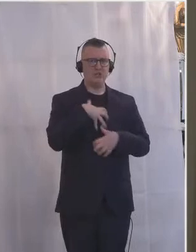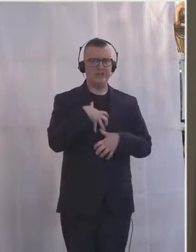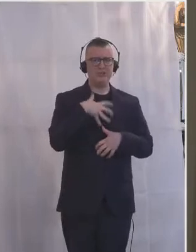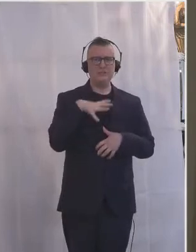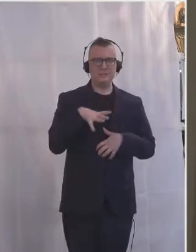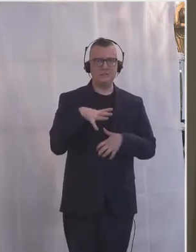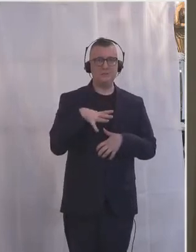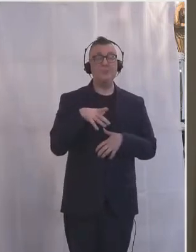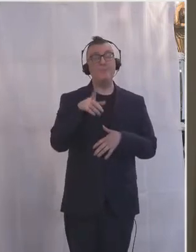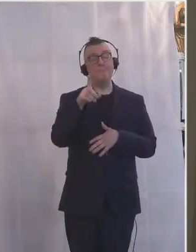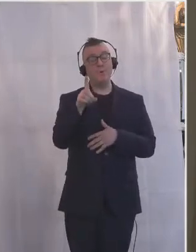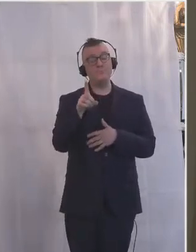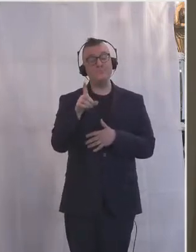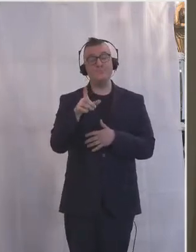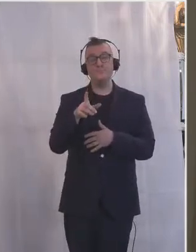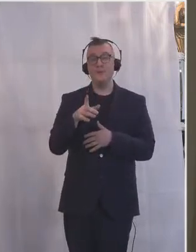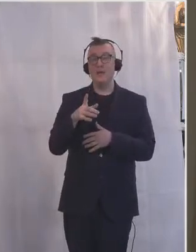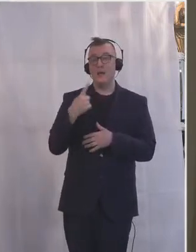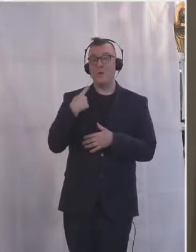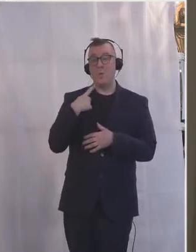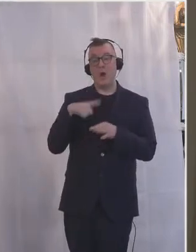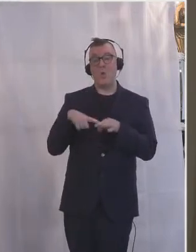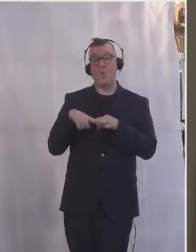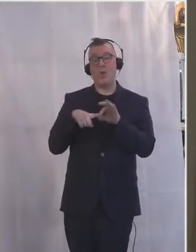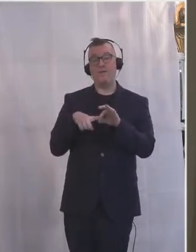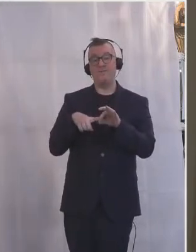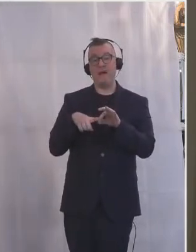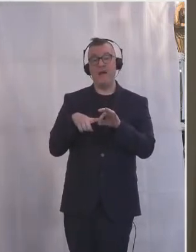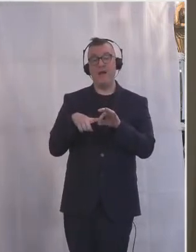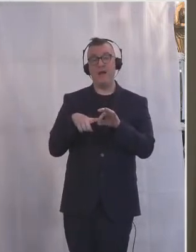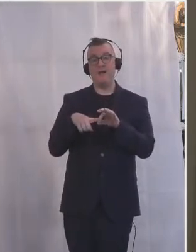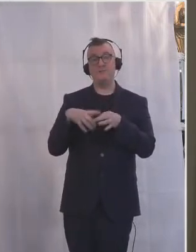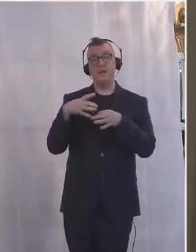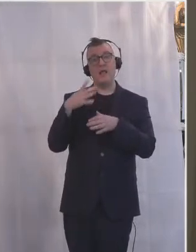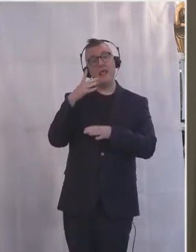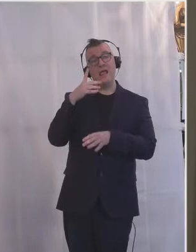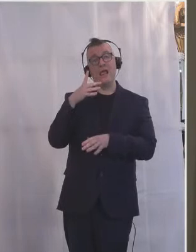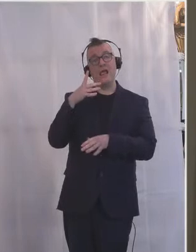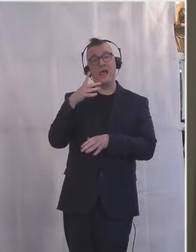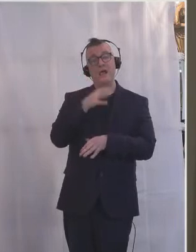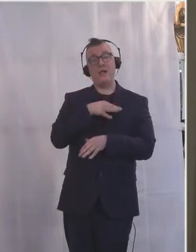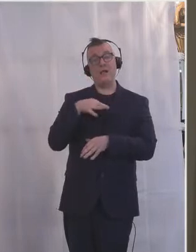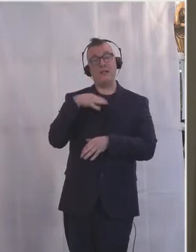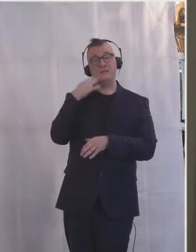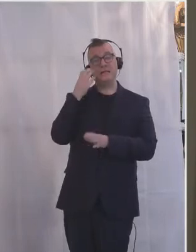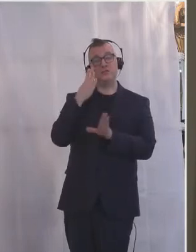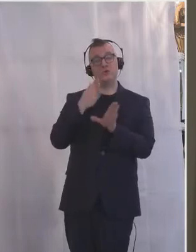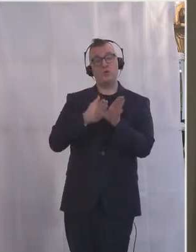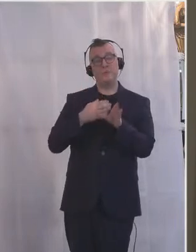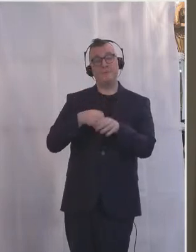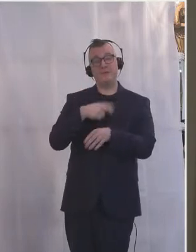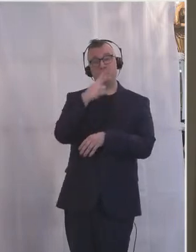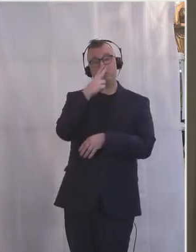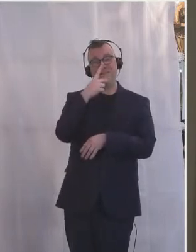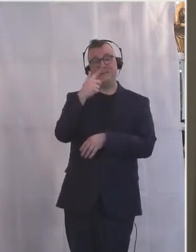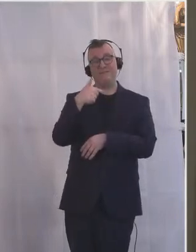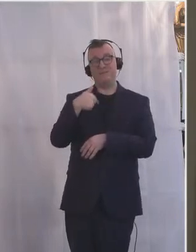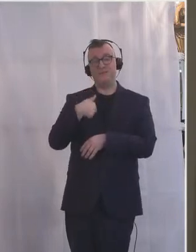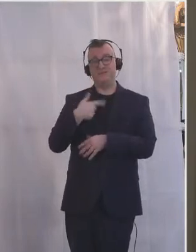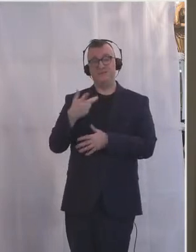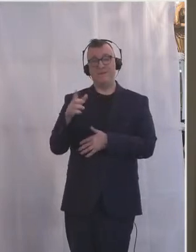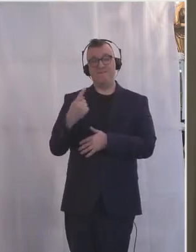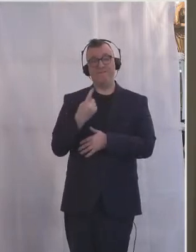Having said that, you know, I qualified as a clinical psychologist when I was 27. I was out there doing parenting courses in the